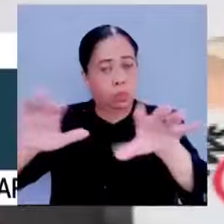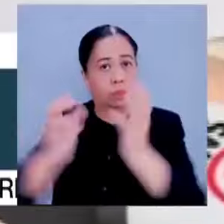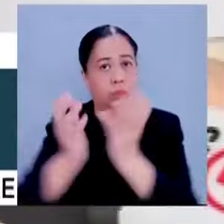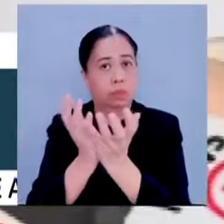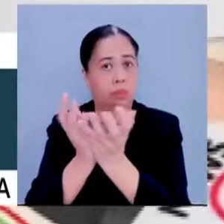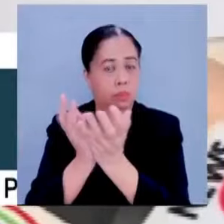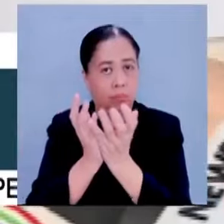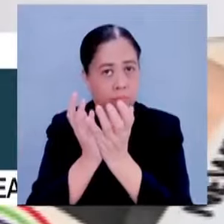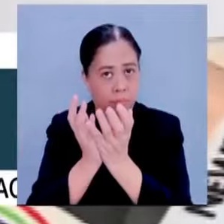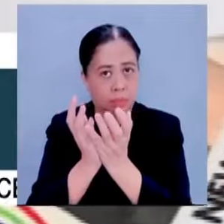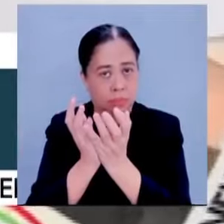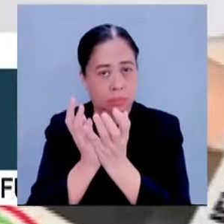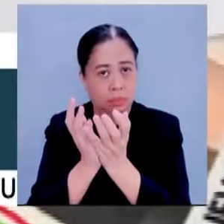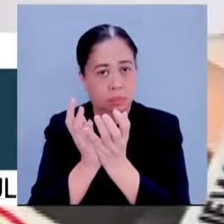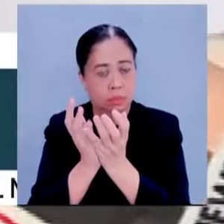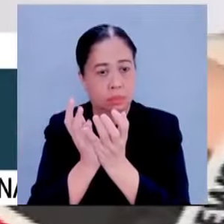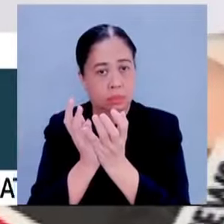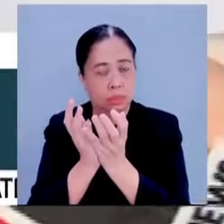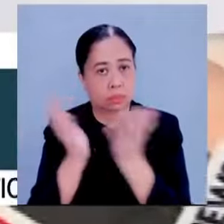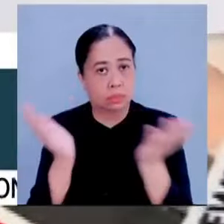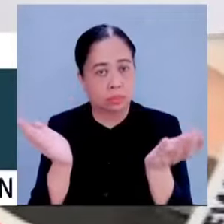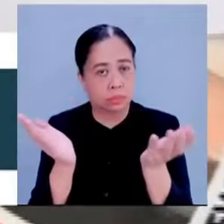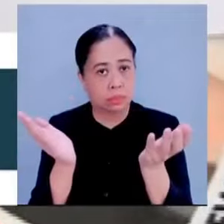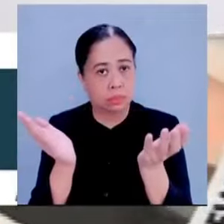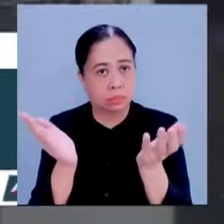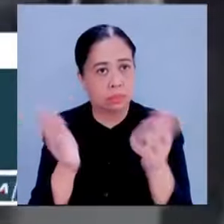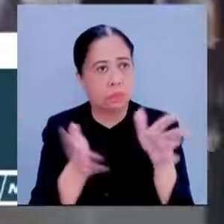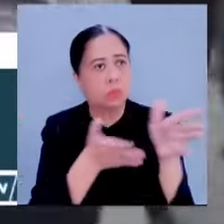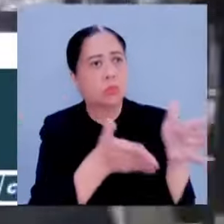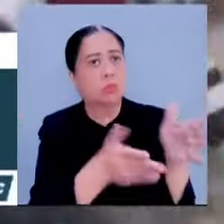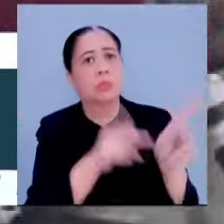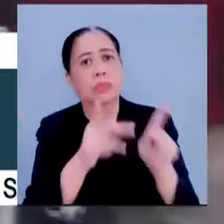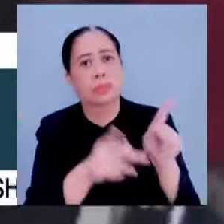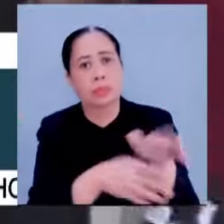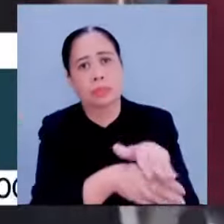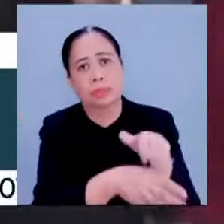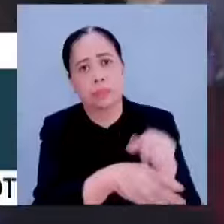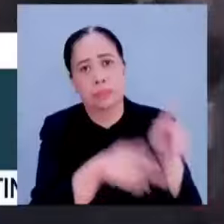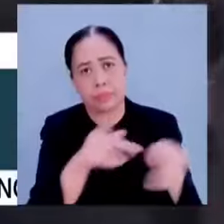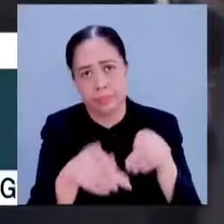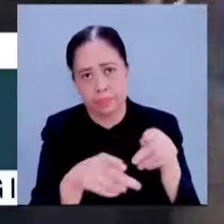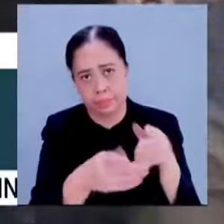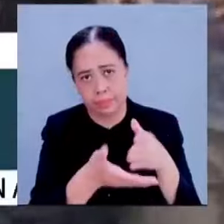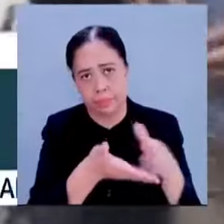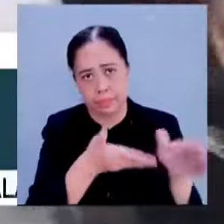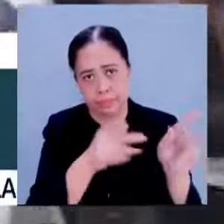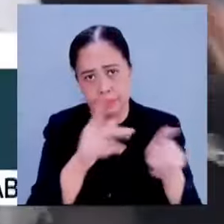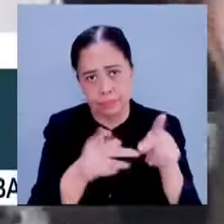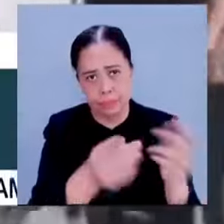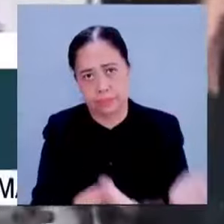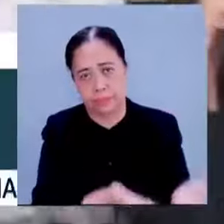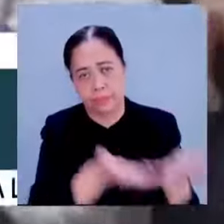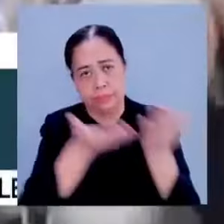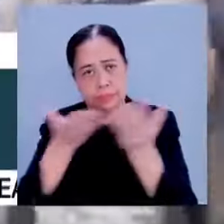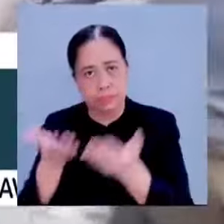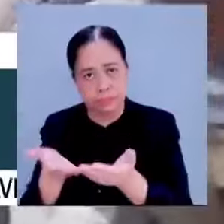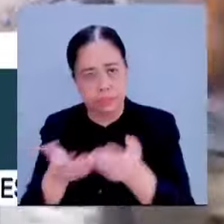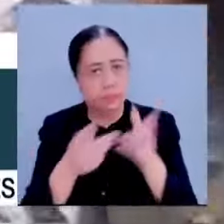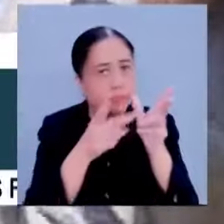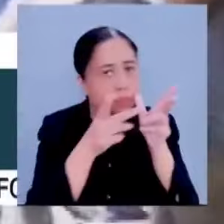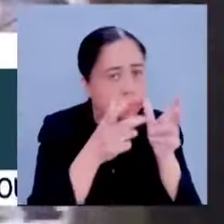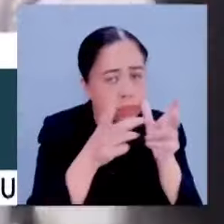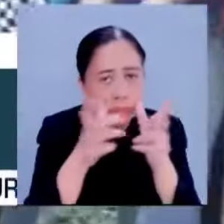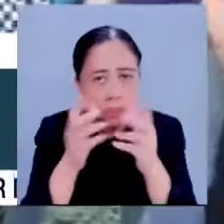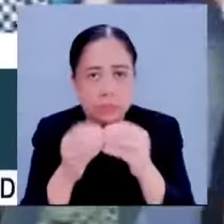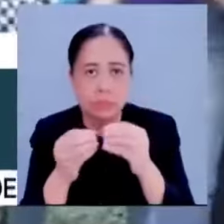communities, to the marginalized sector, to listen more.